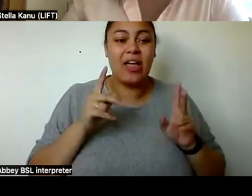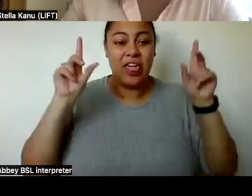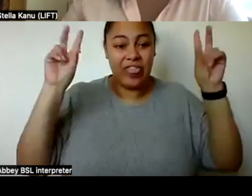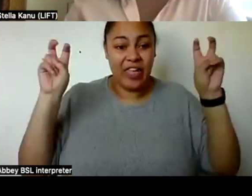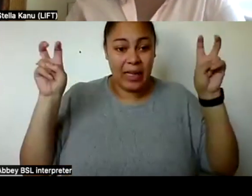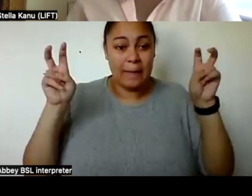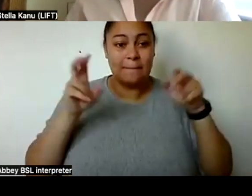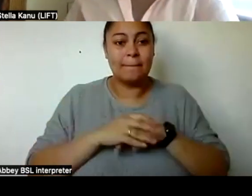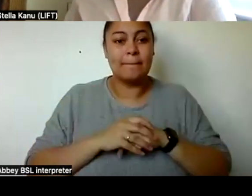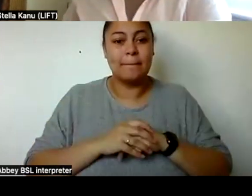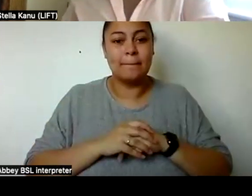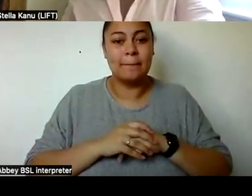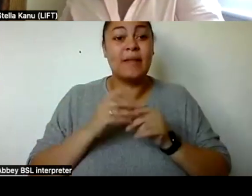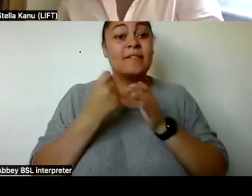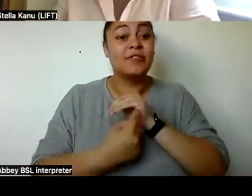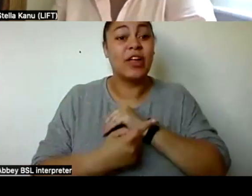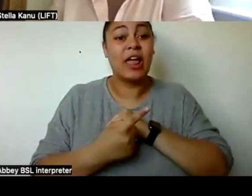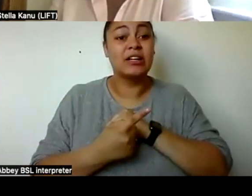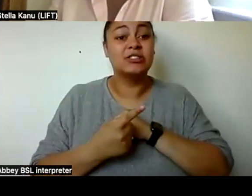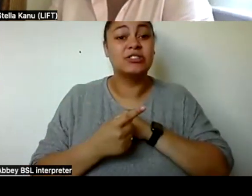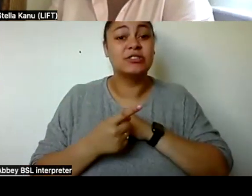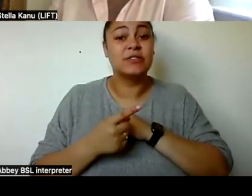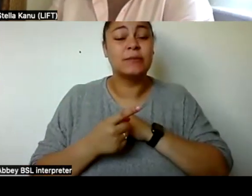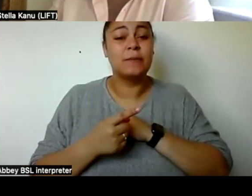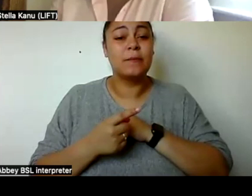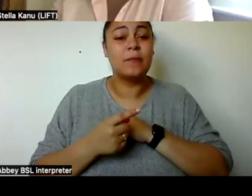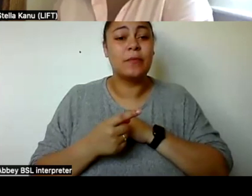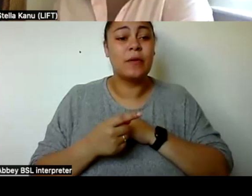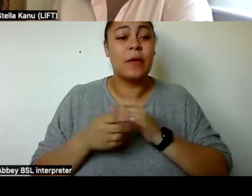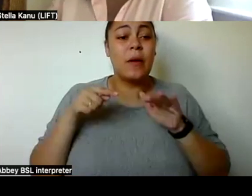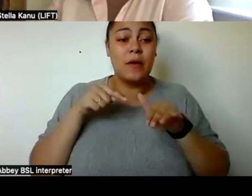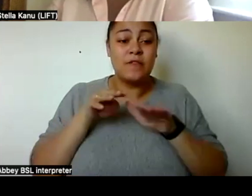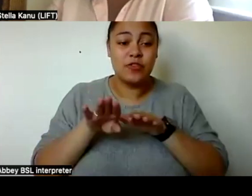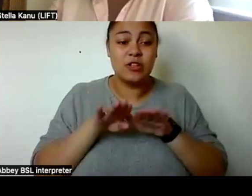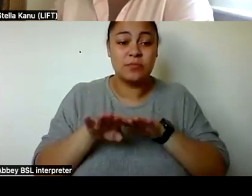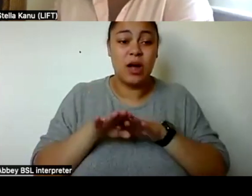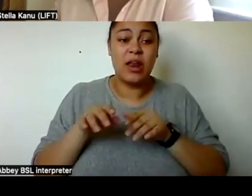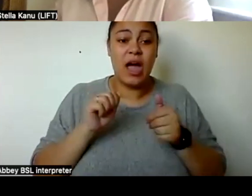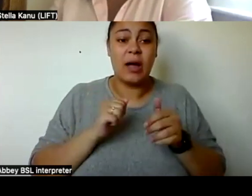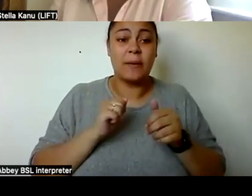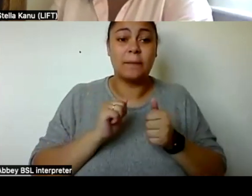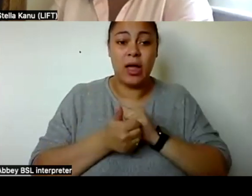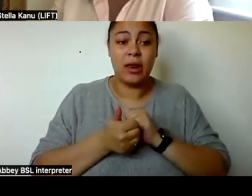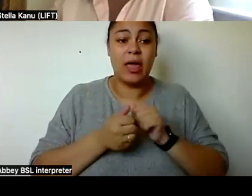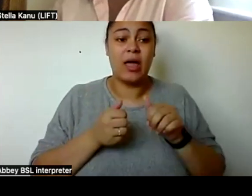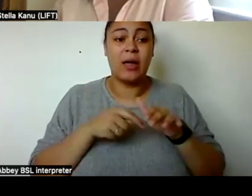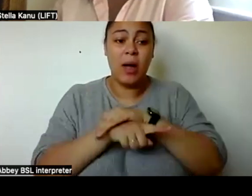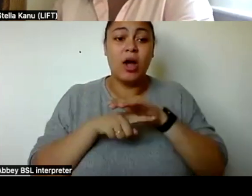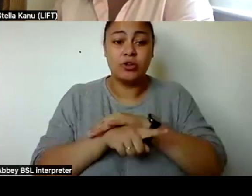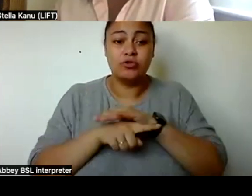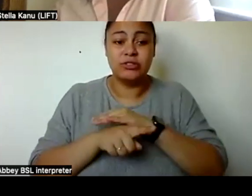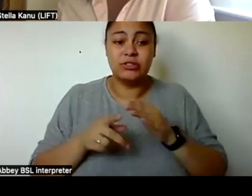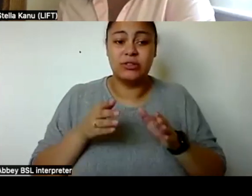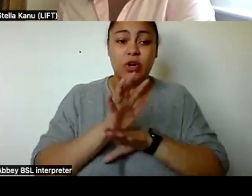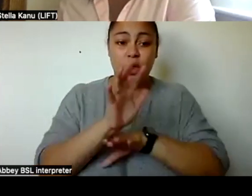by Freelance Futures partner, Migrants and Culture, and their research and artist, Dr. Deanna Damien Martin,